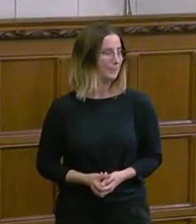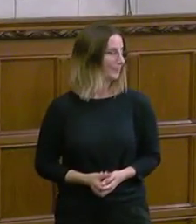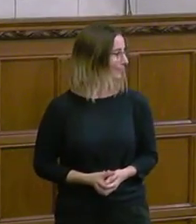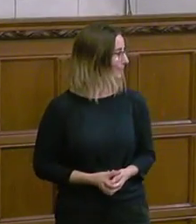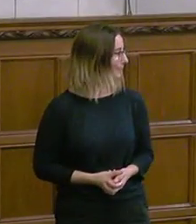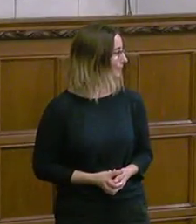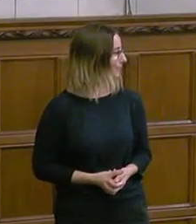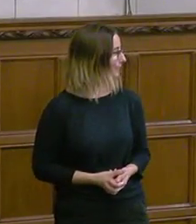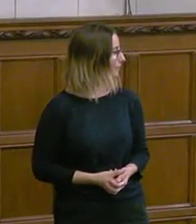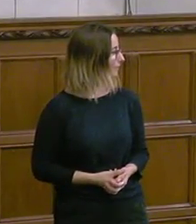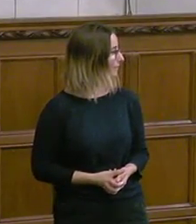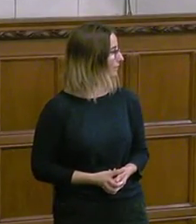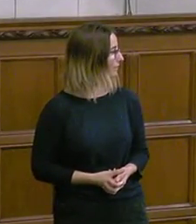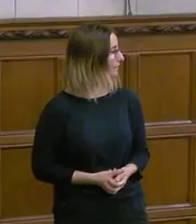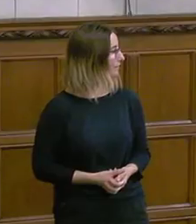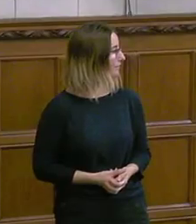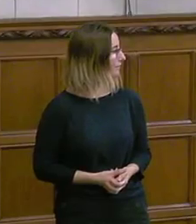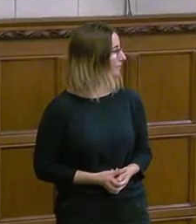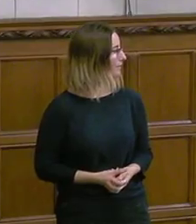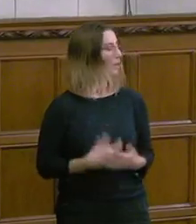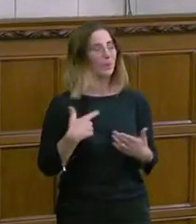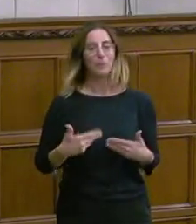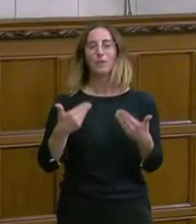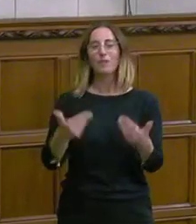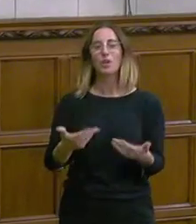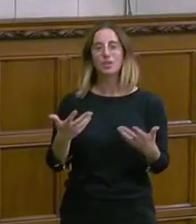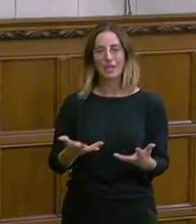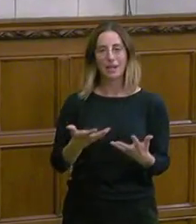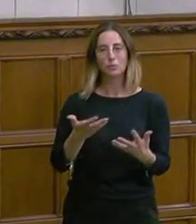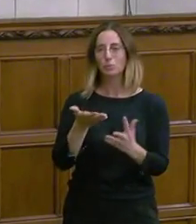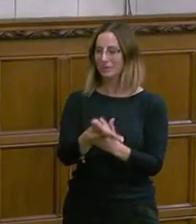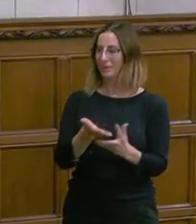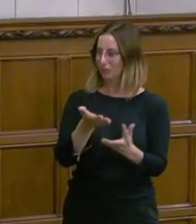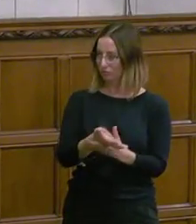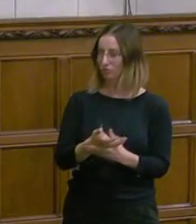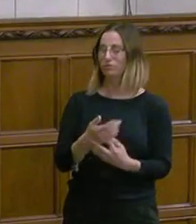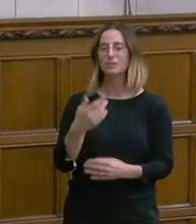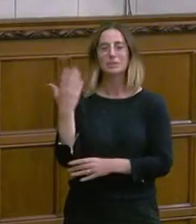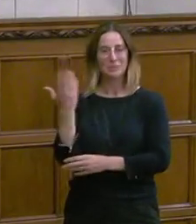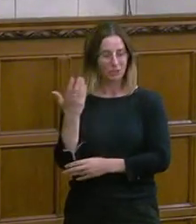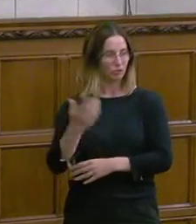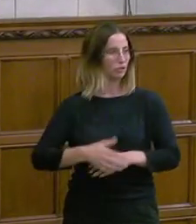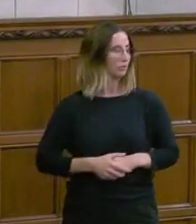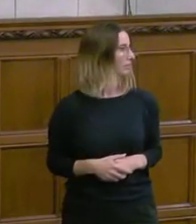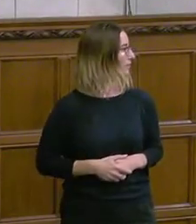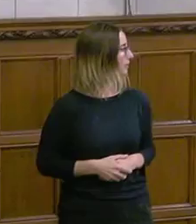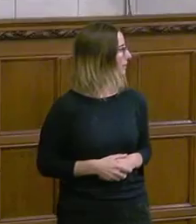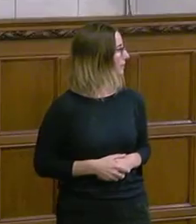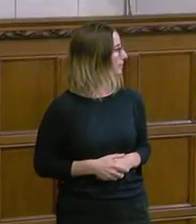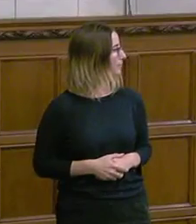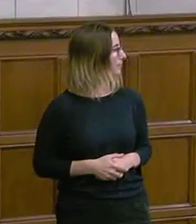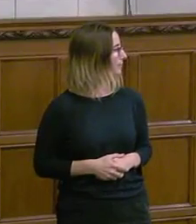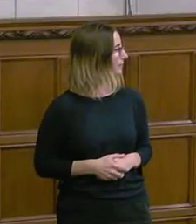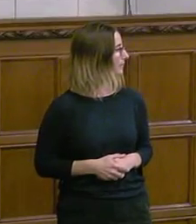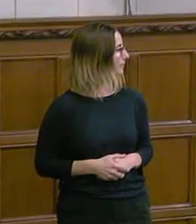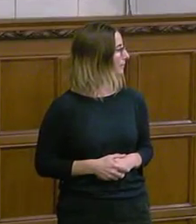Thank you. The restraint on interventions and on the speeches themselves has meant we've gained a couple of minutes.